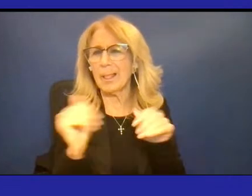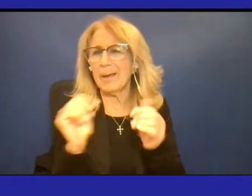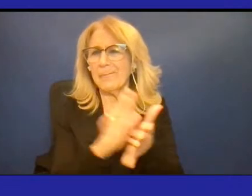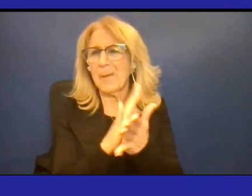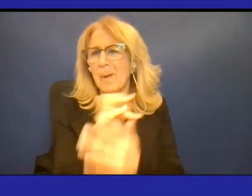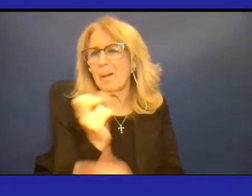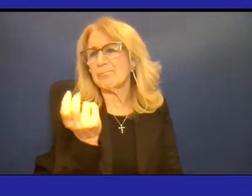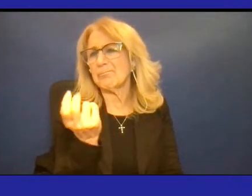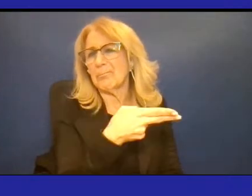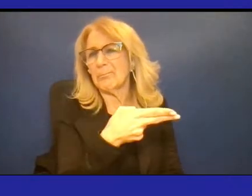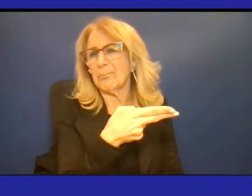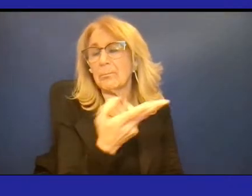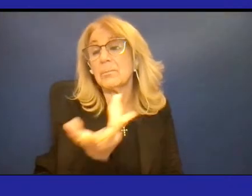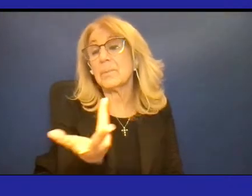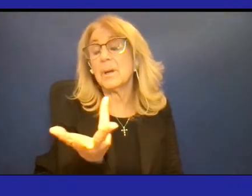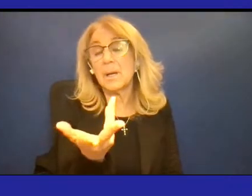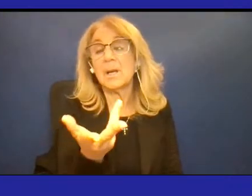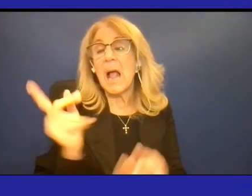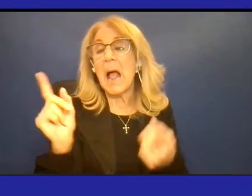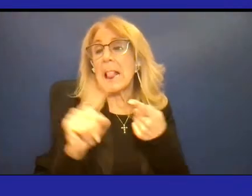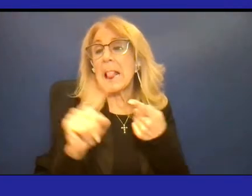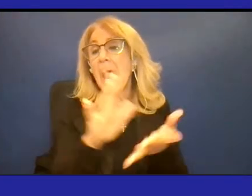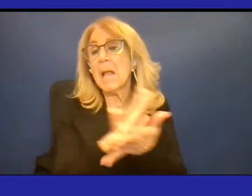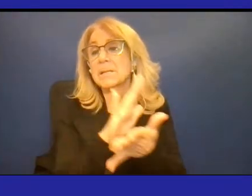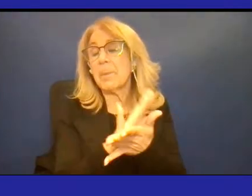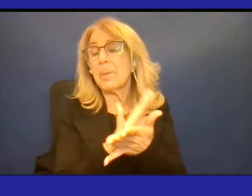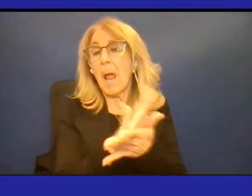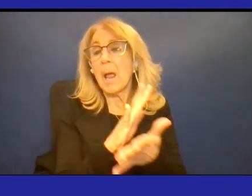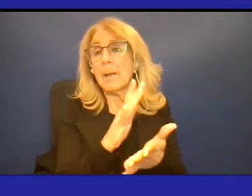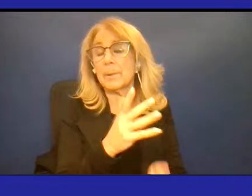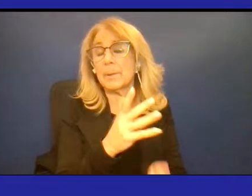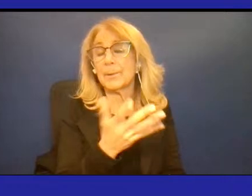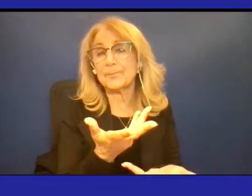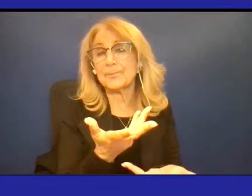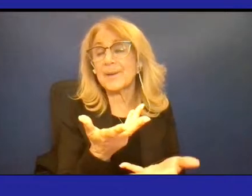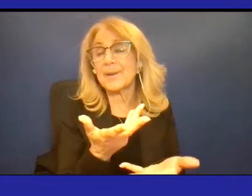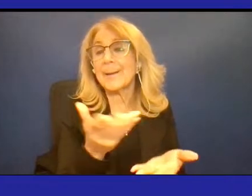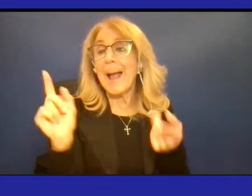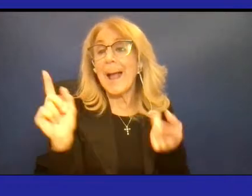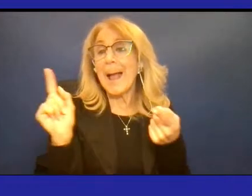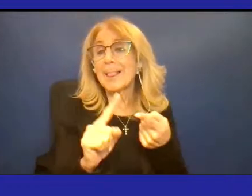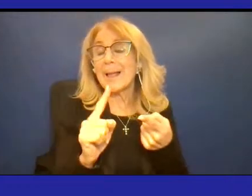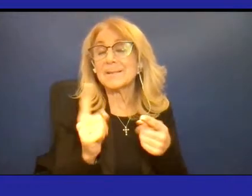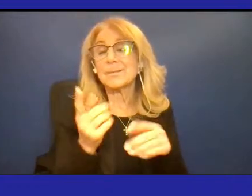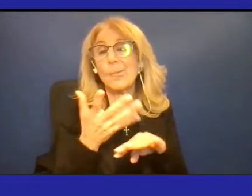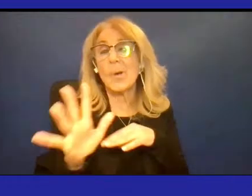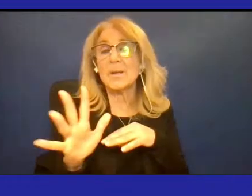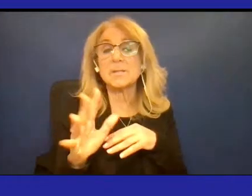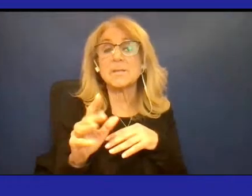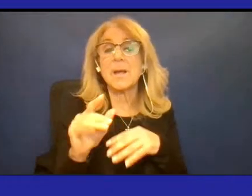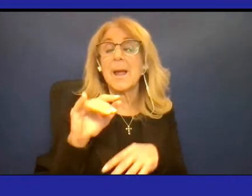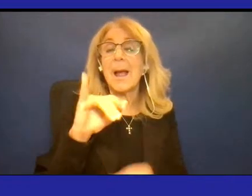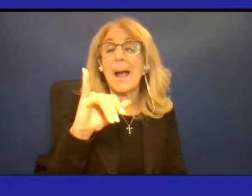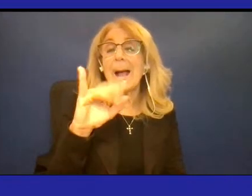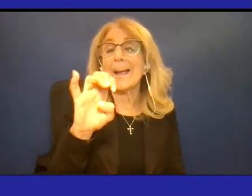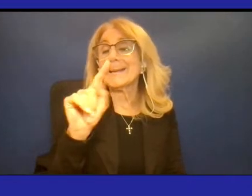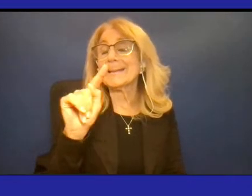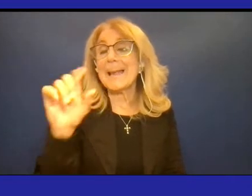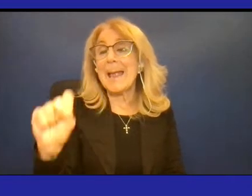is similar to kind of our prior EITS metrics that